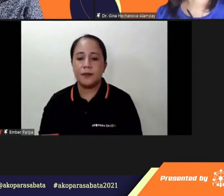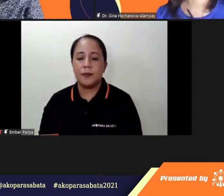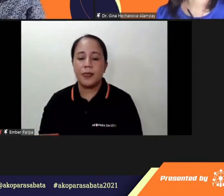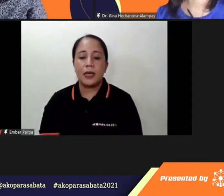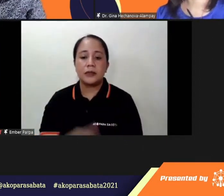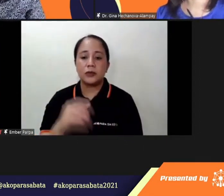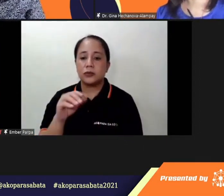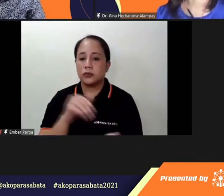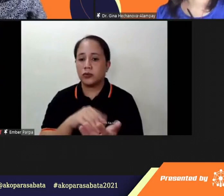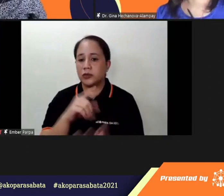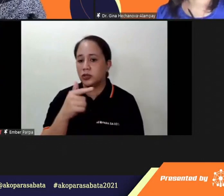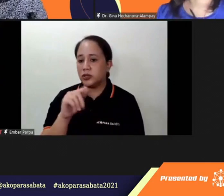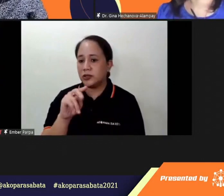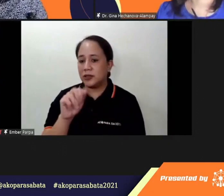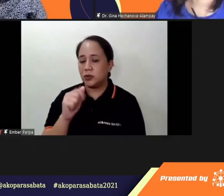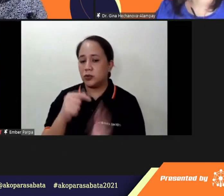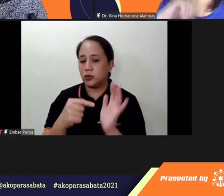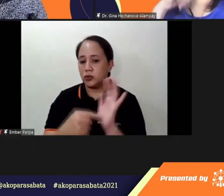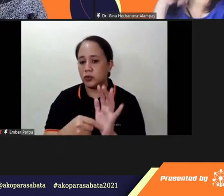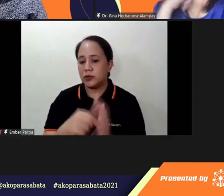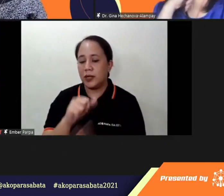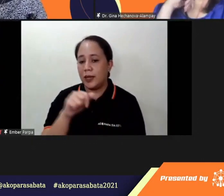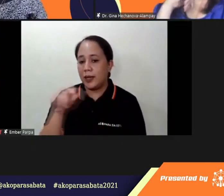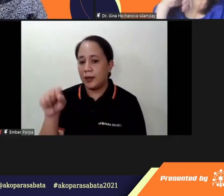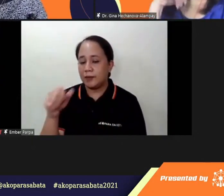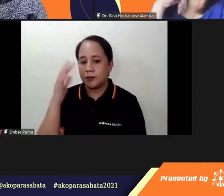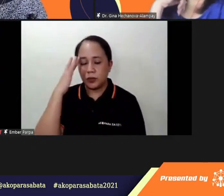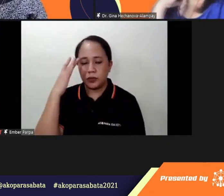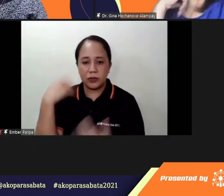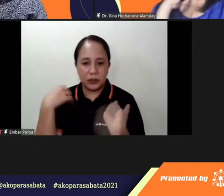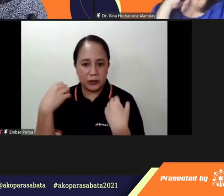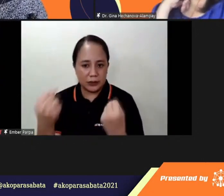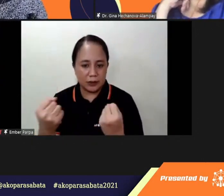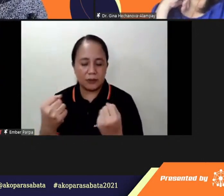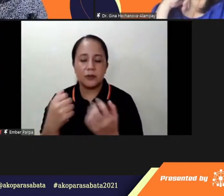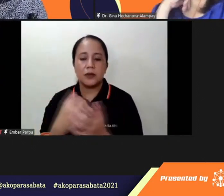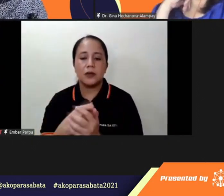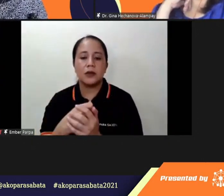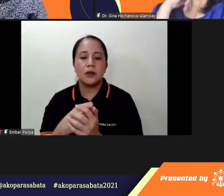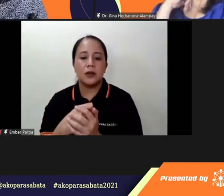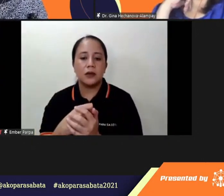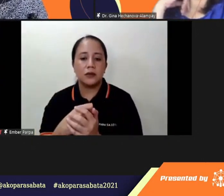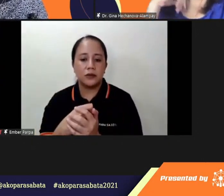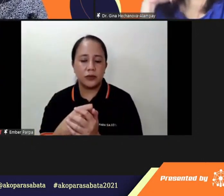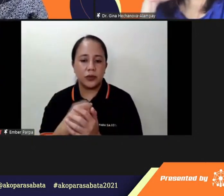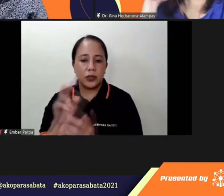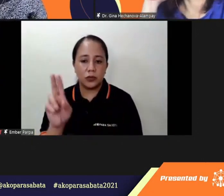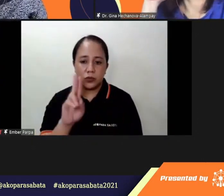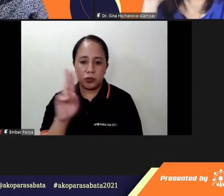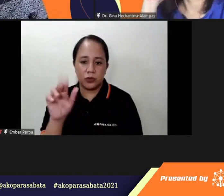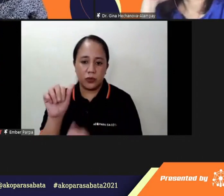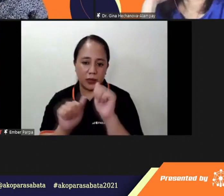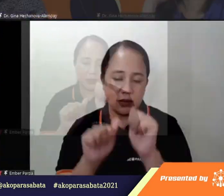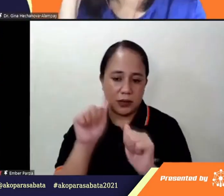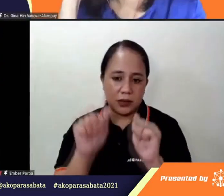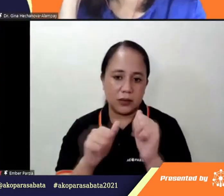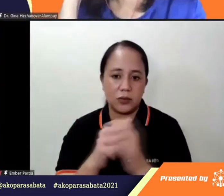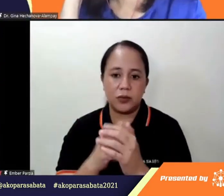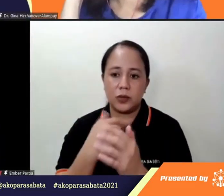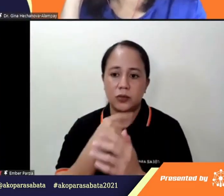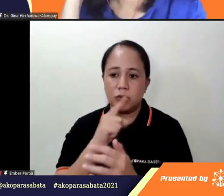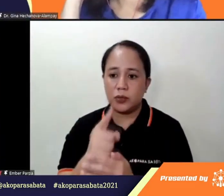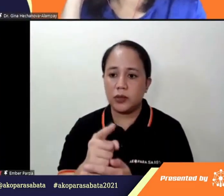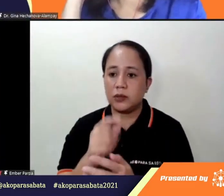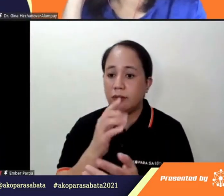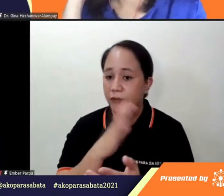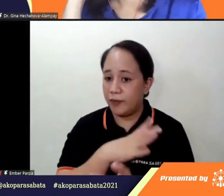Dr. Gina showed us the apps, Lusog Isip, that we can use to assess whether we are really all